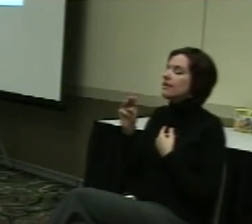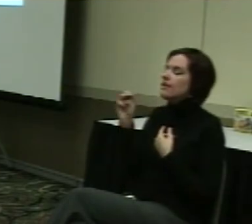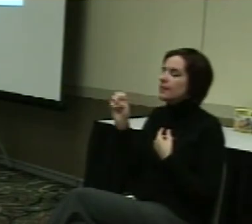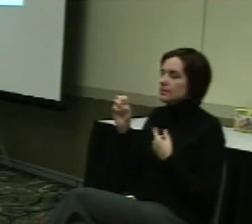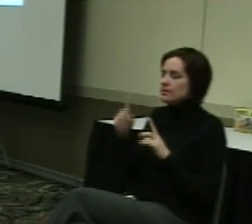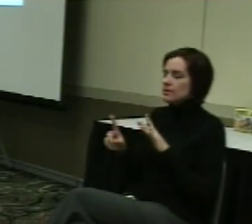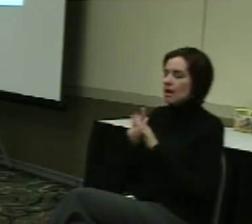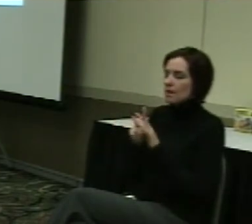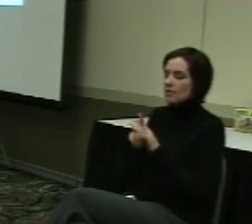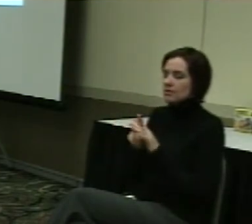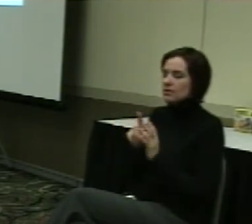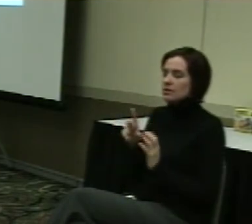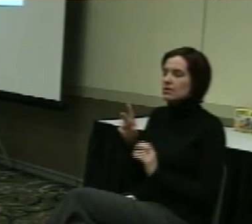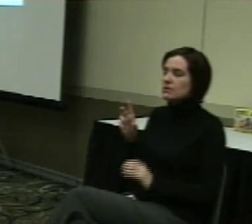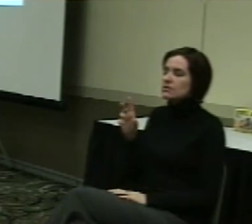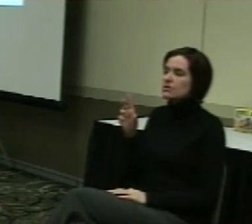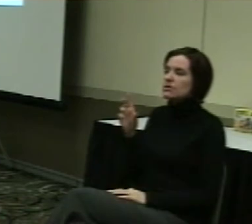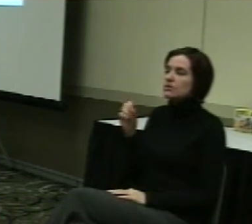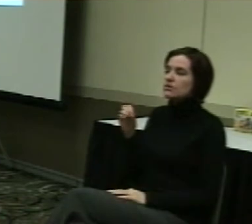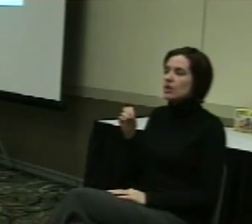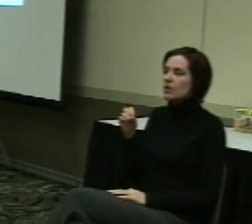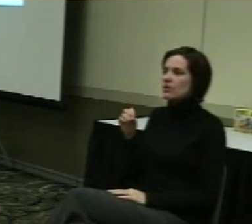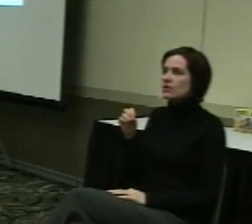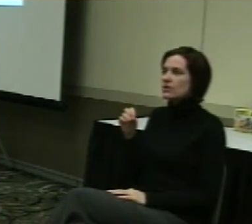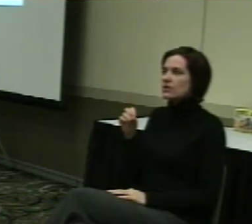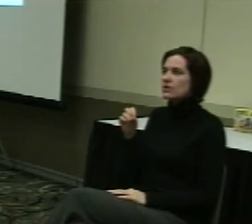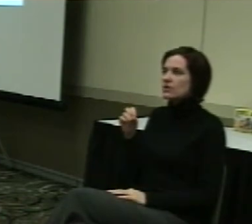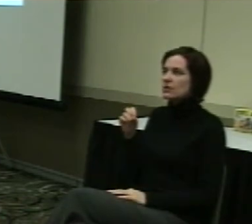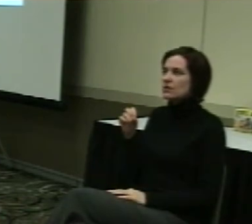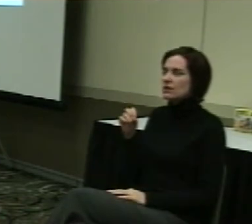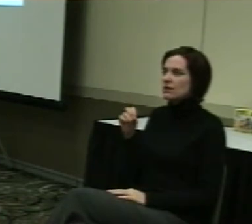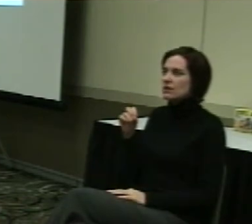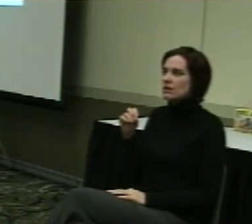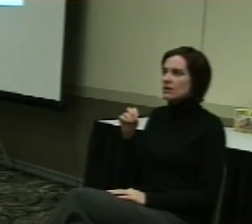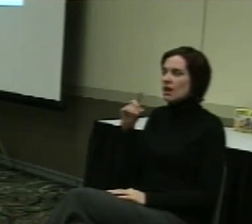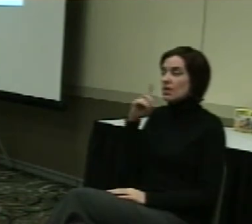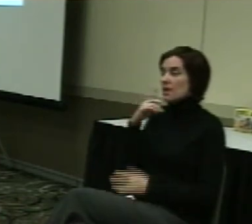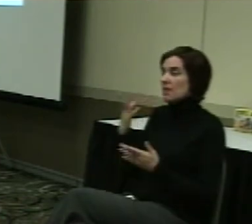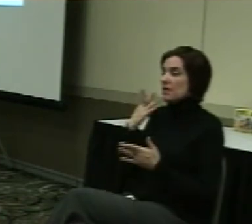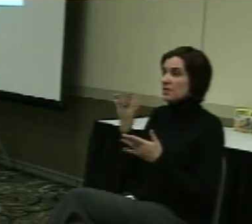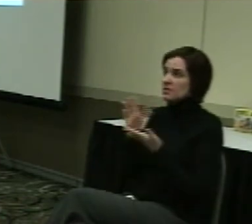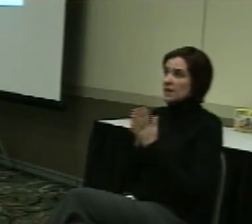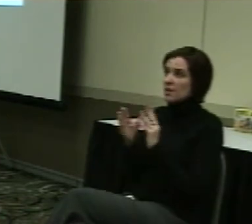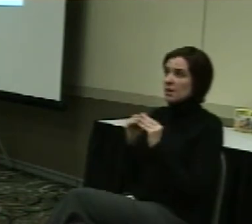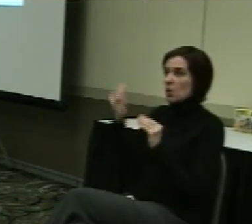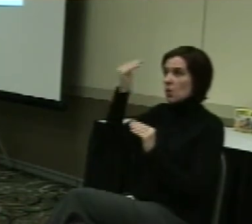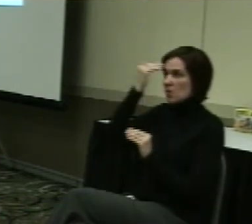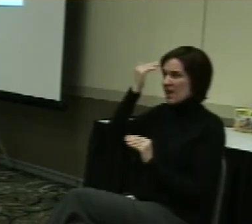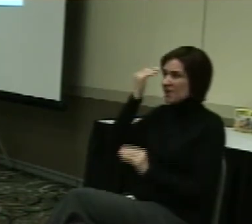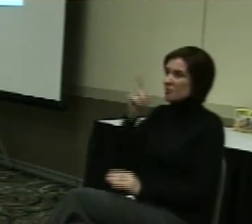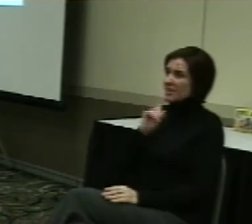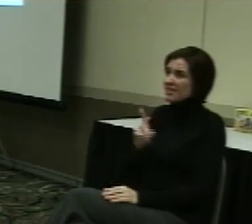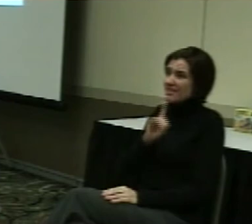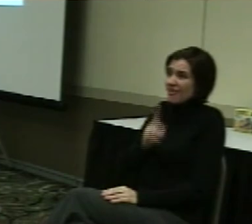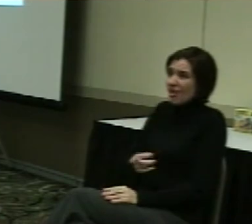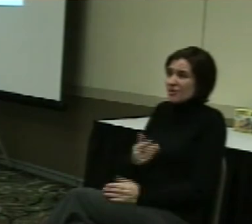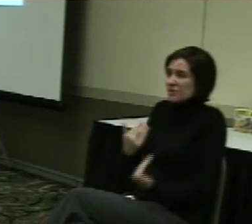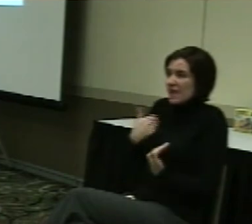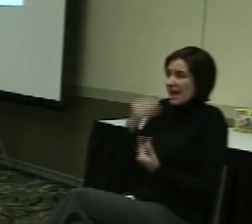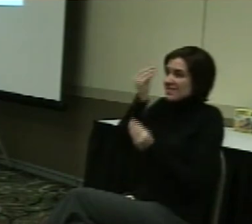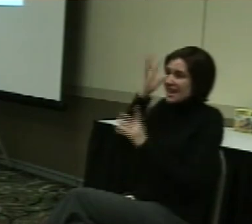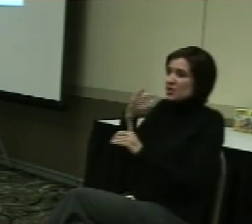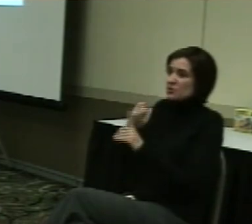I think, becoming aware that there are actually data sources at all times and becoming aware that I'm